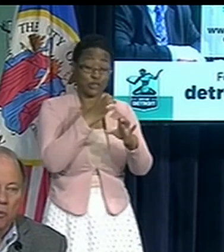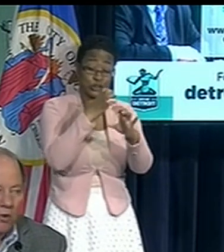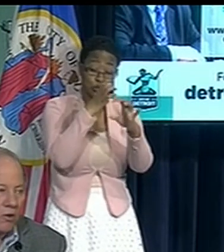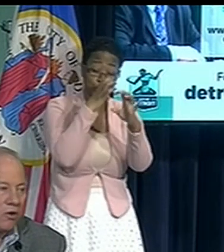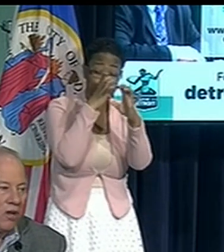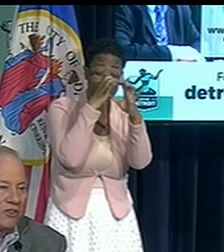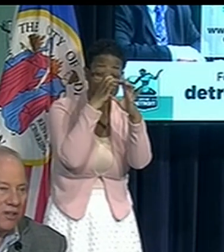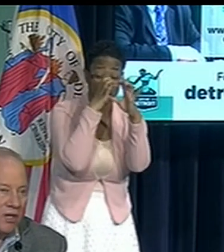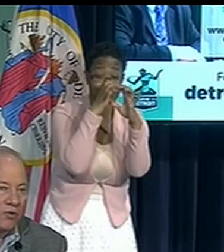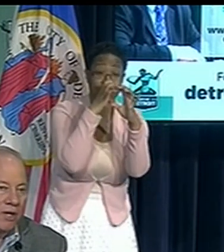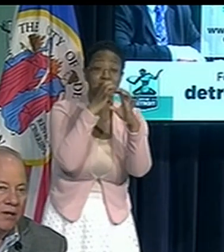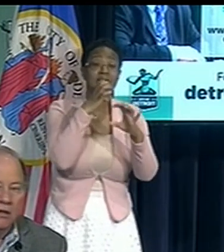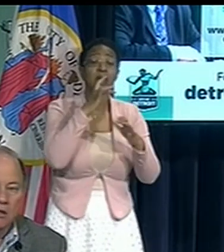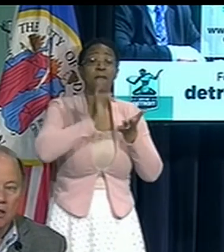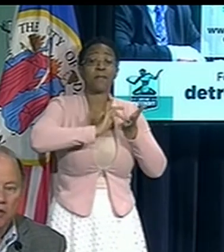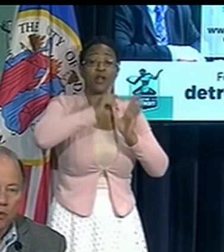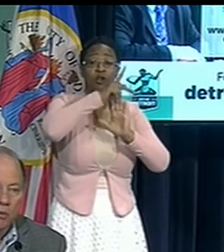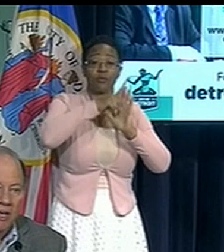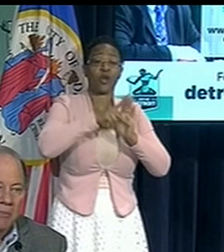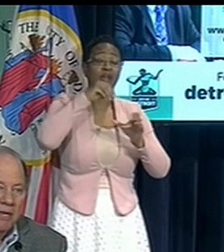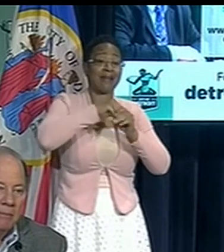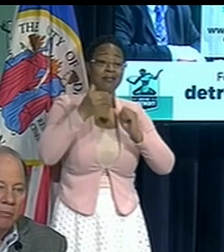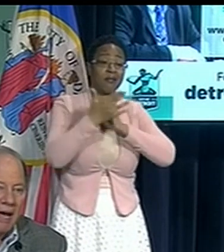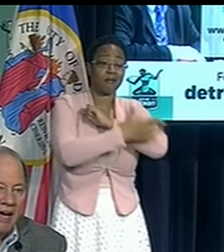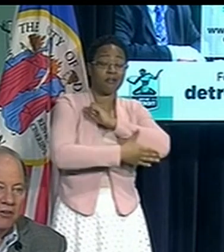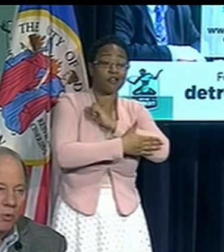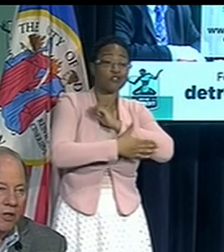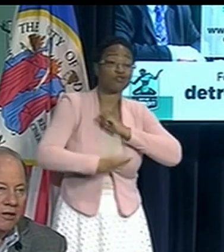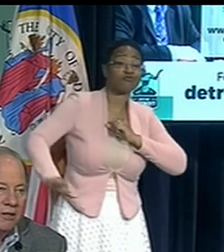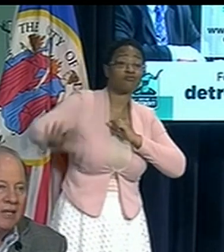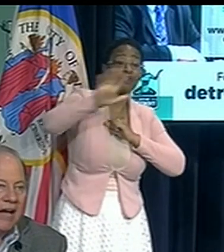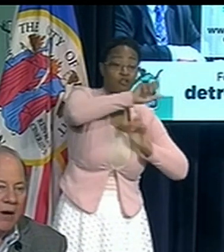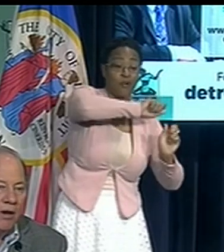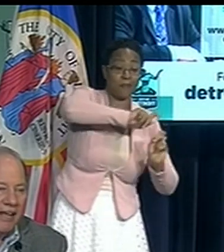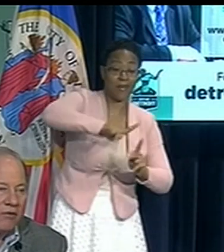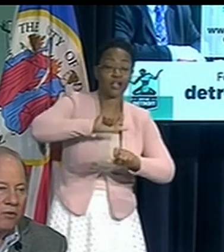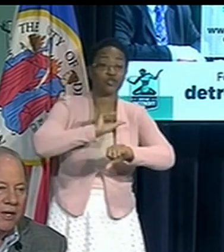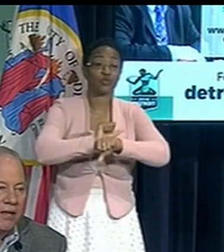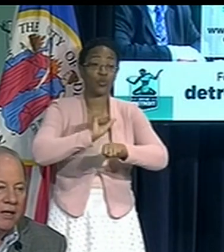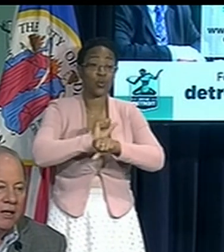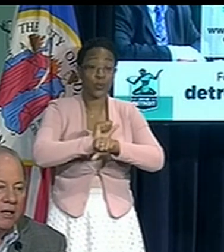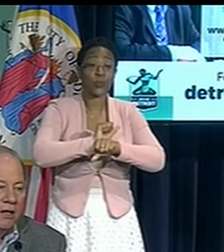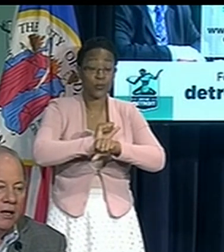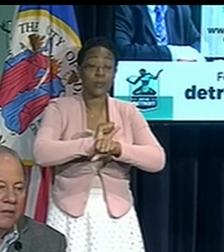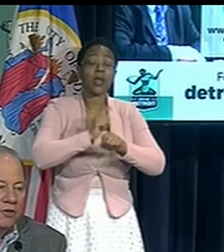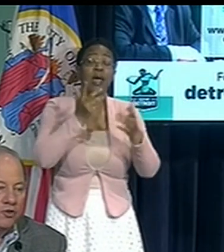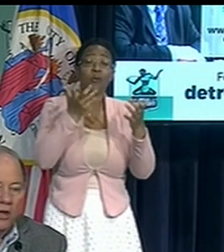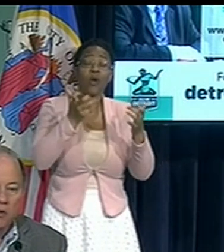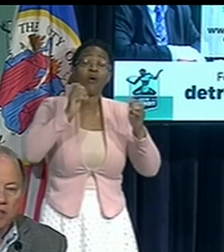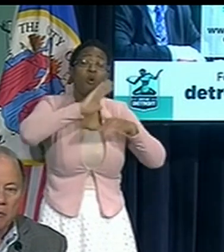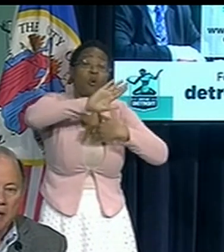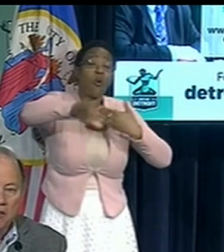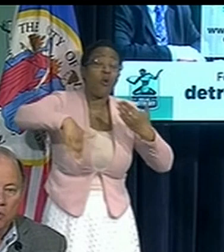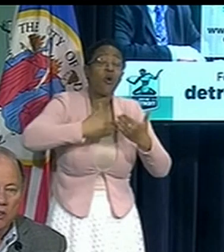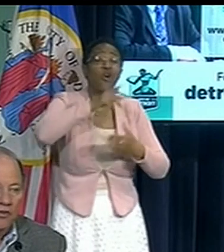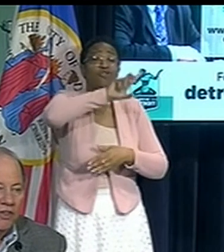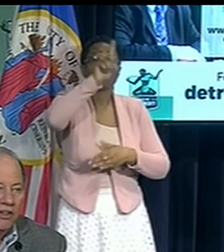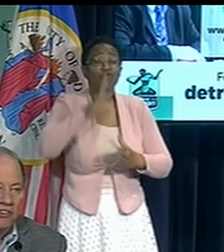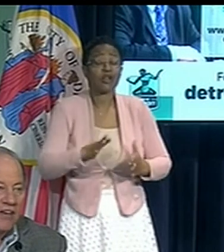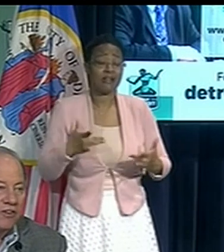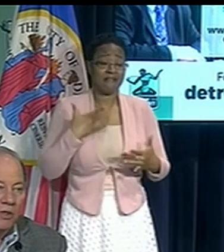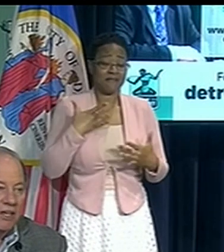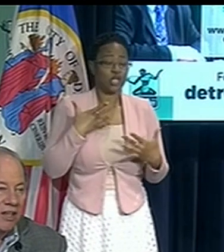medical protocols in the country for bringing people back to work. I want every Detroit who's coming back to work